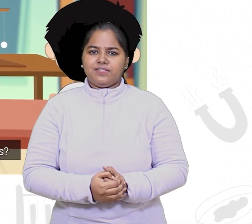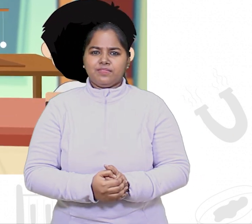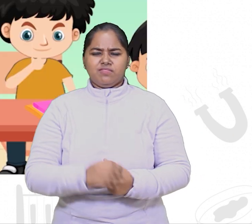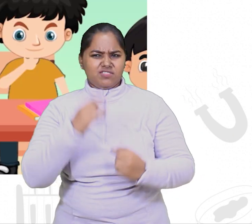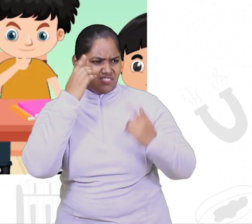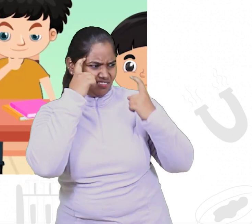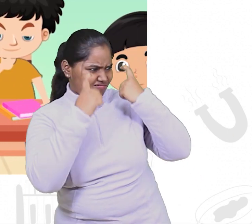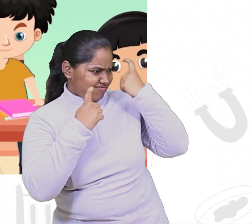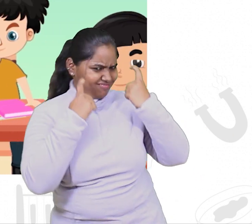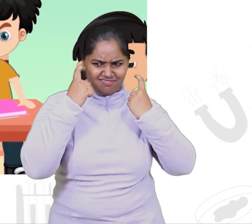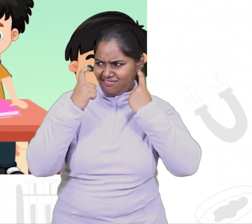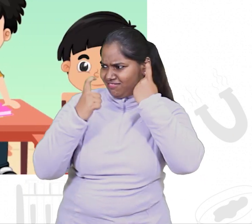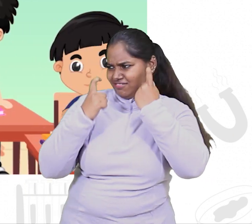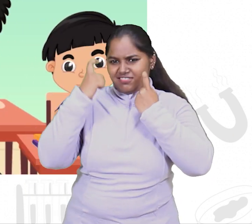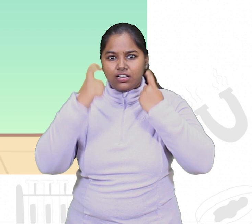is?